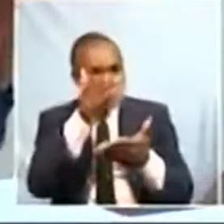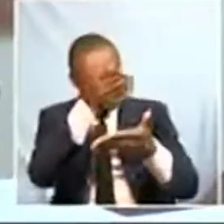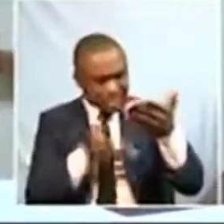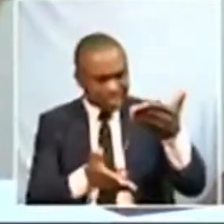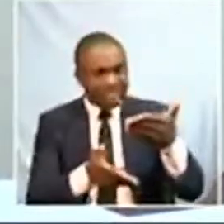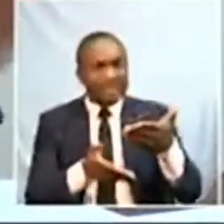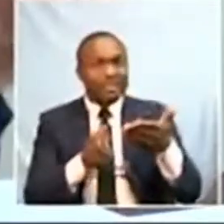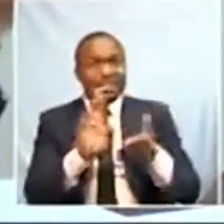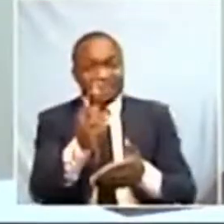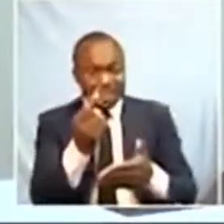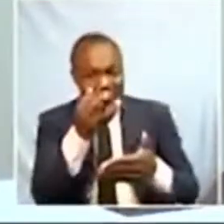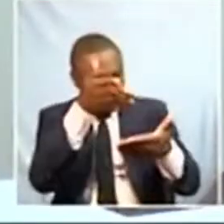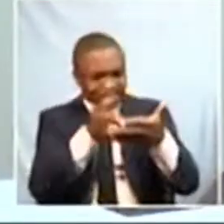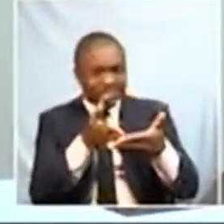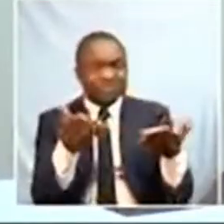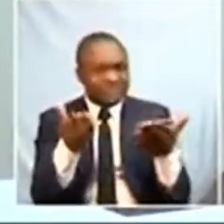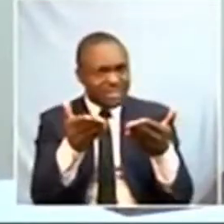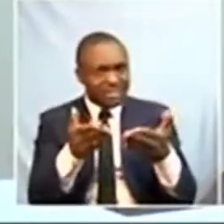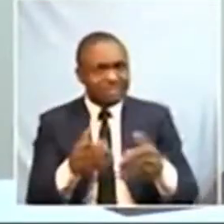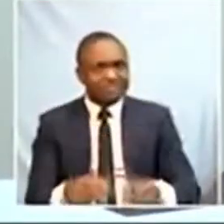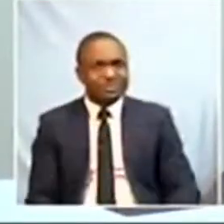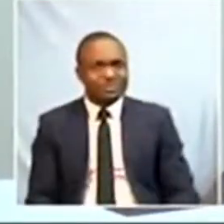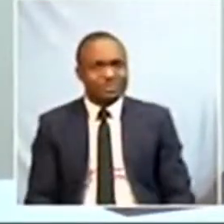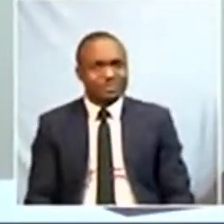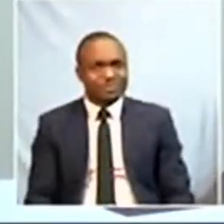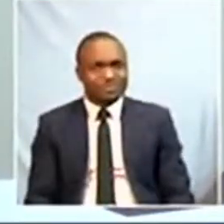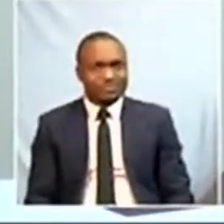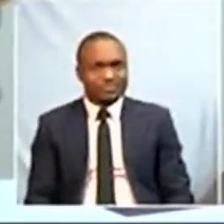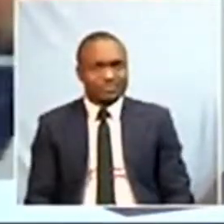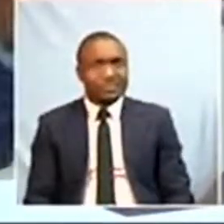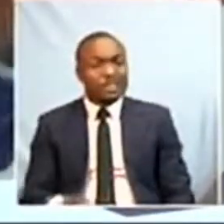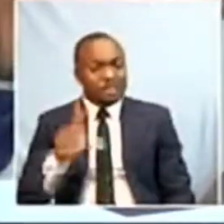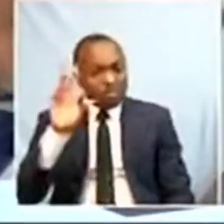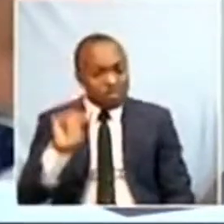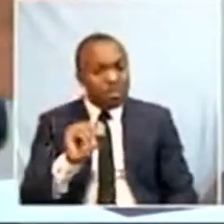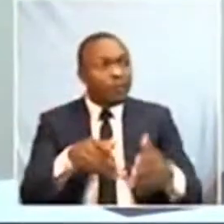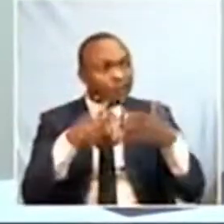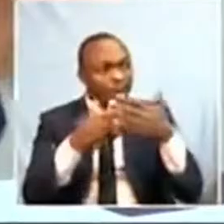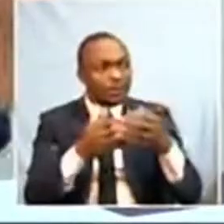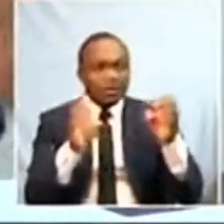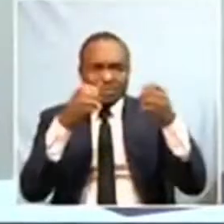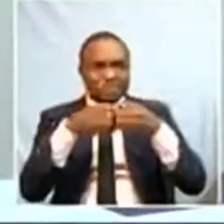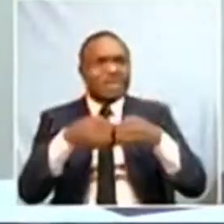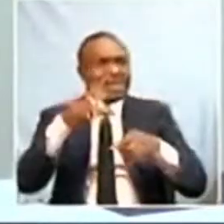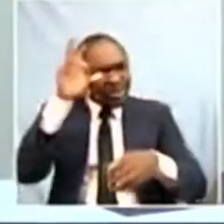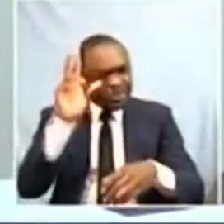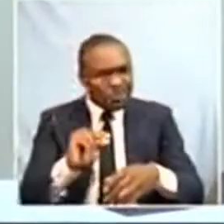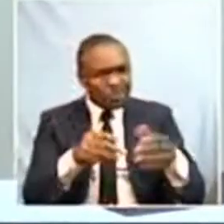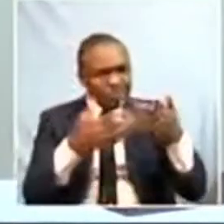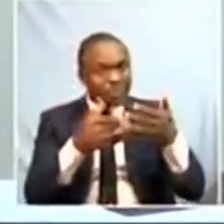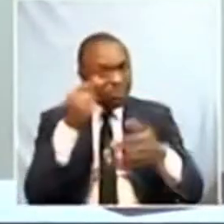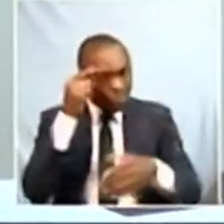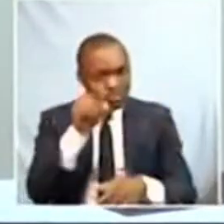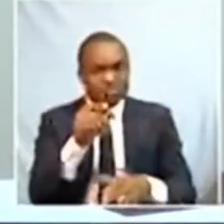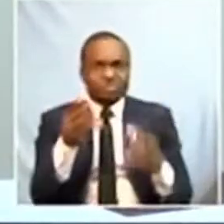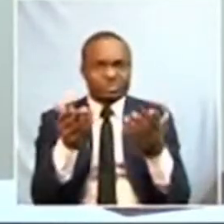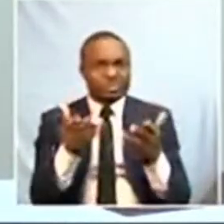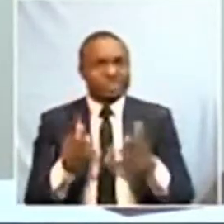Towards recovery, there is nothing that you have done. Because there is no document from the bank, there is no document from you.